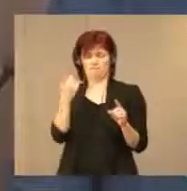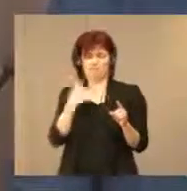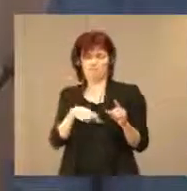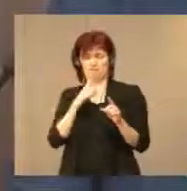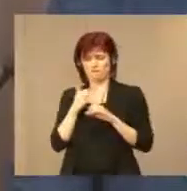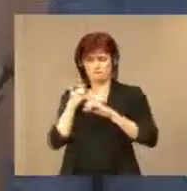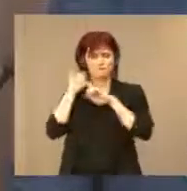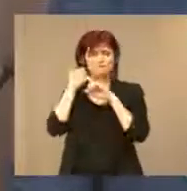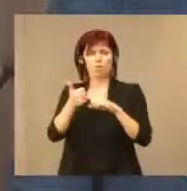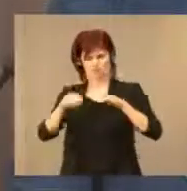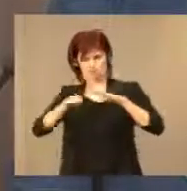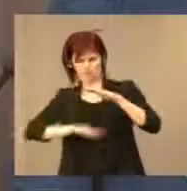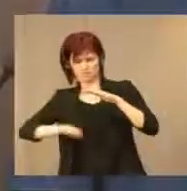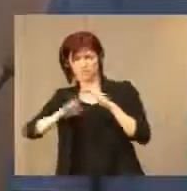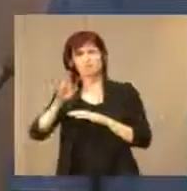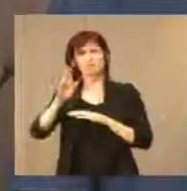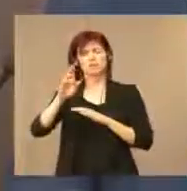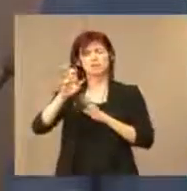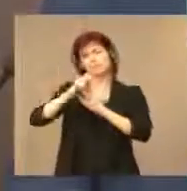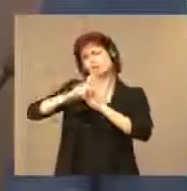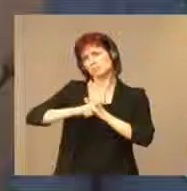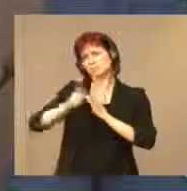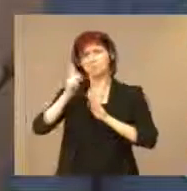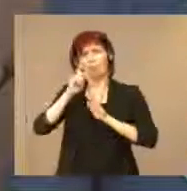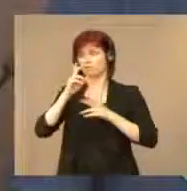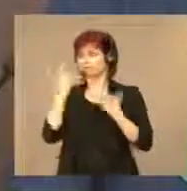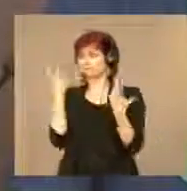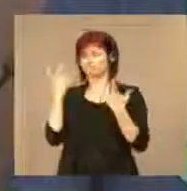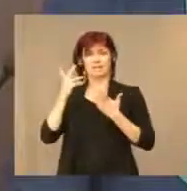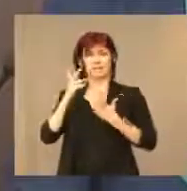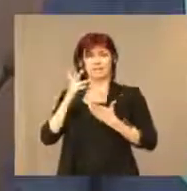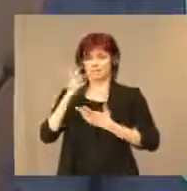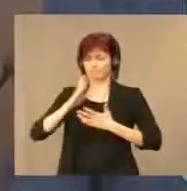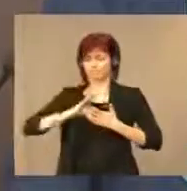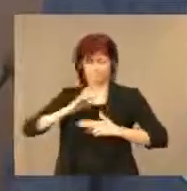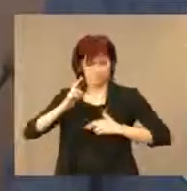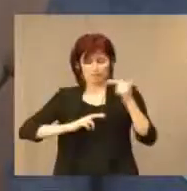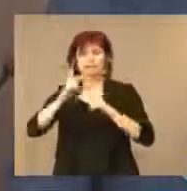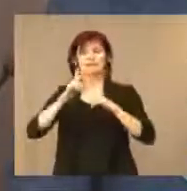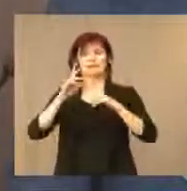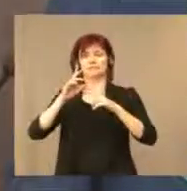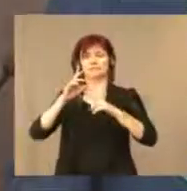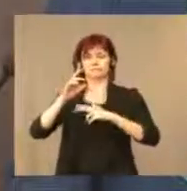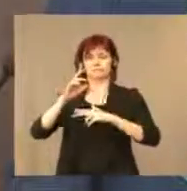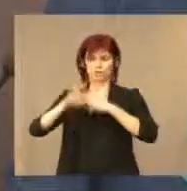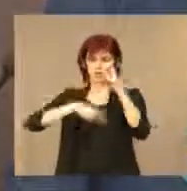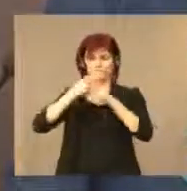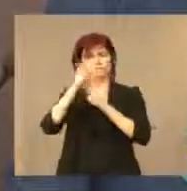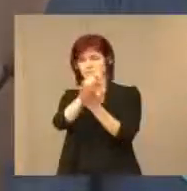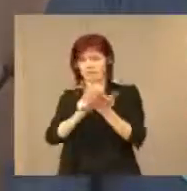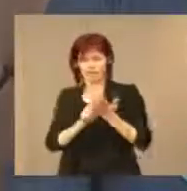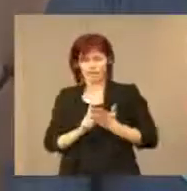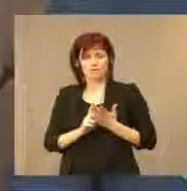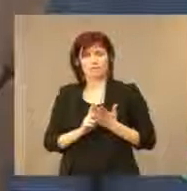like, as I keep saying, the principles of universal design, where we start from the beginning making it accessible,